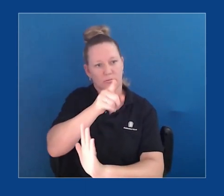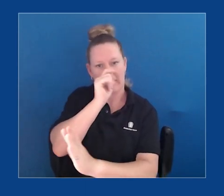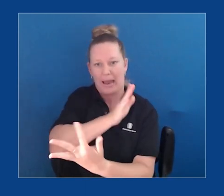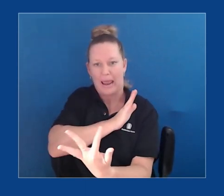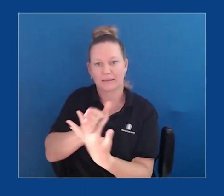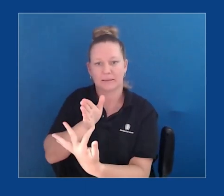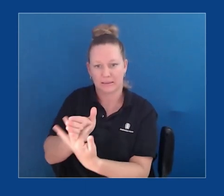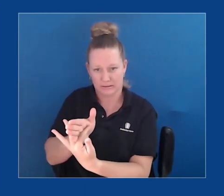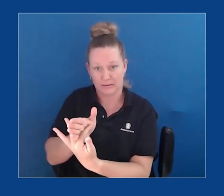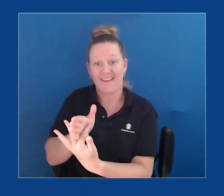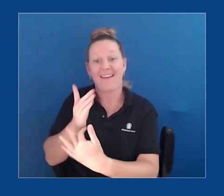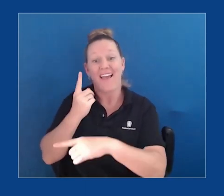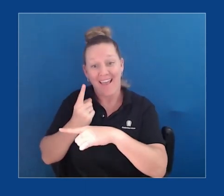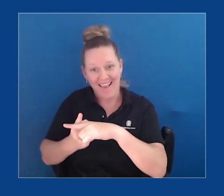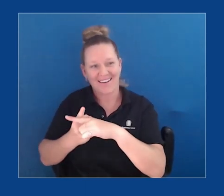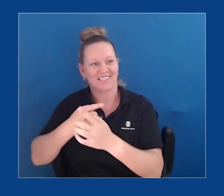globally.